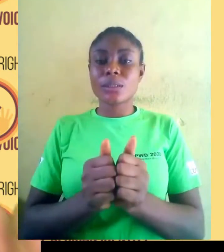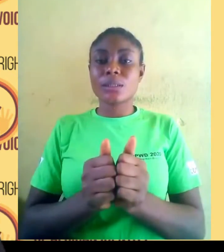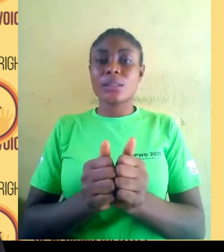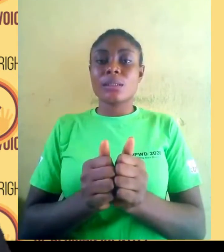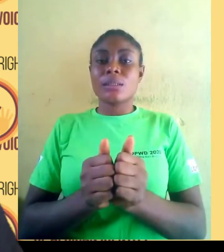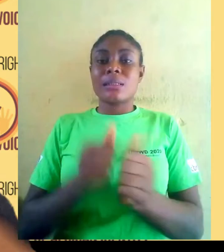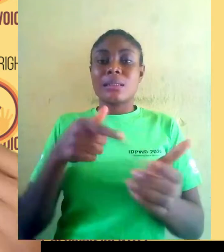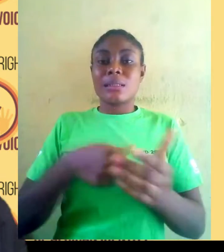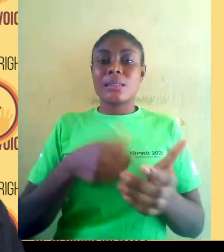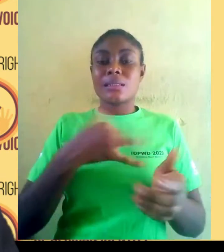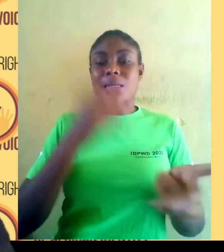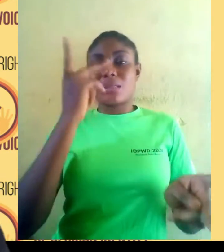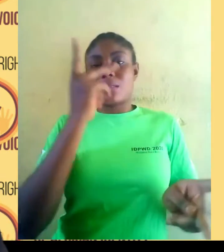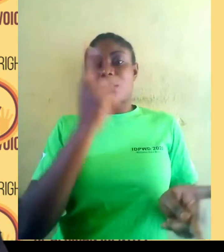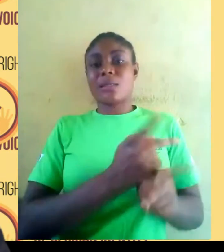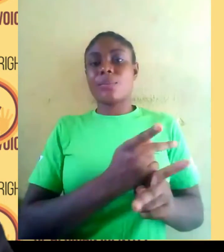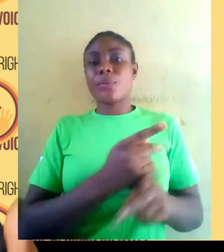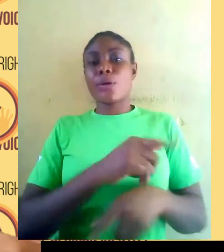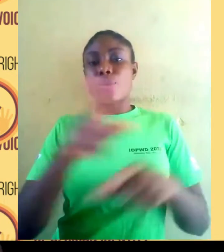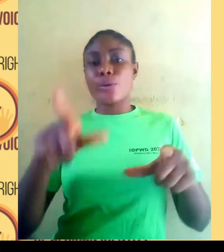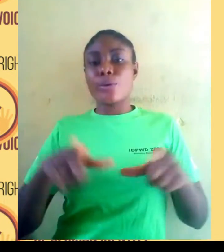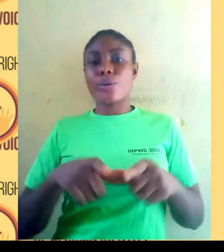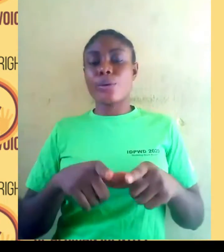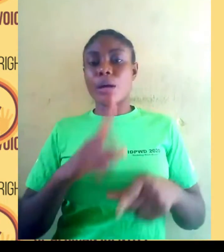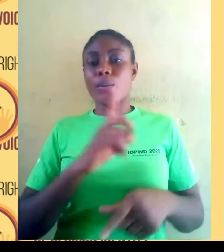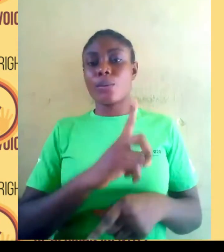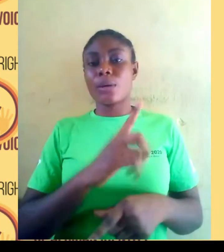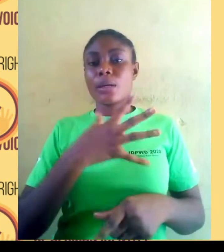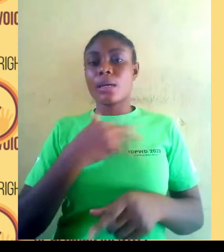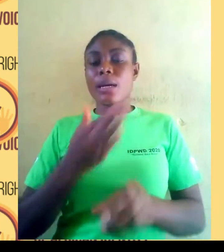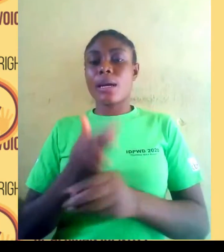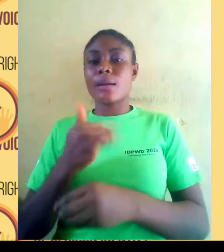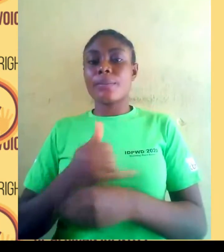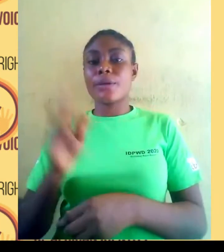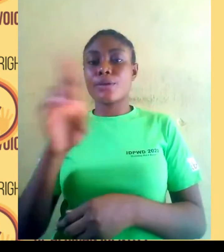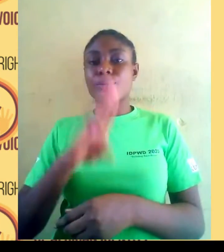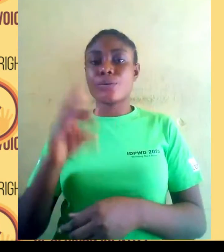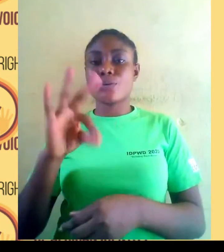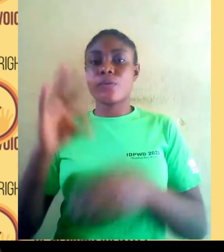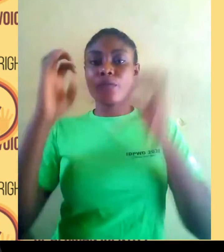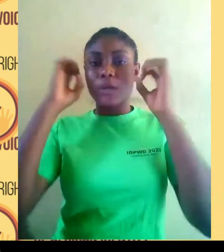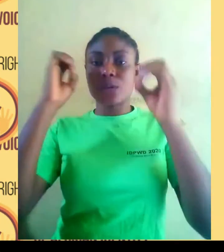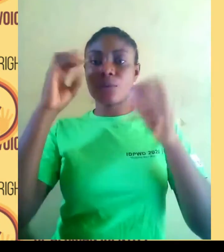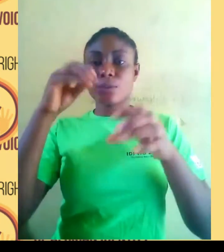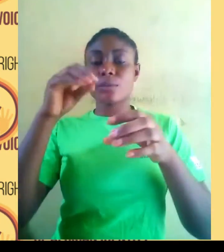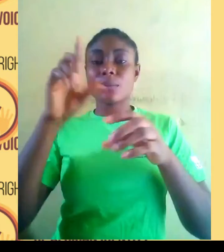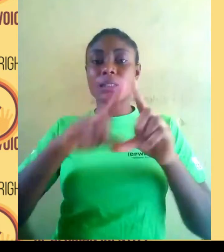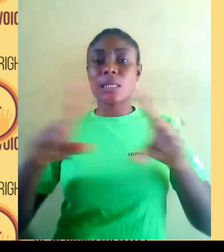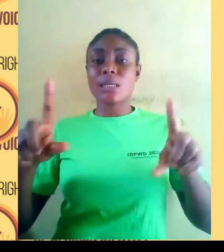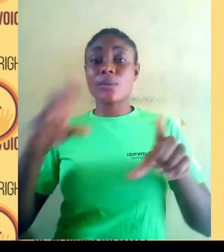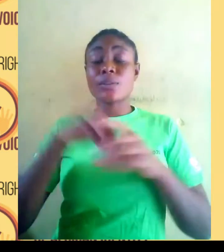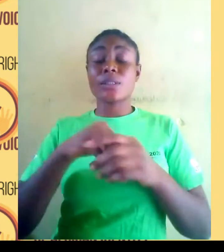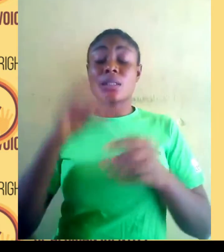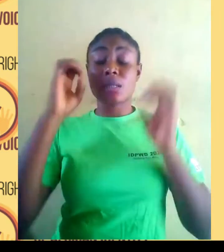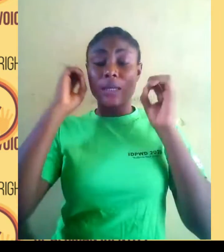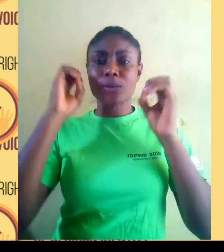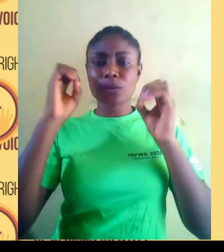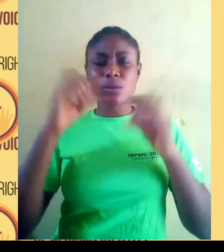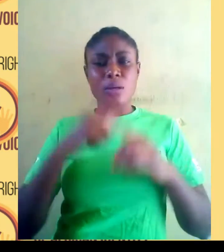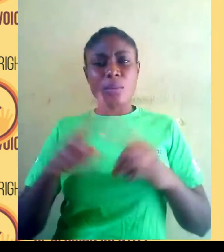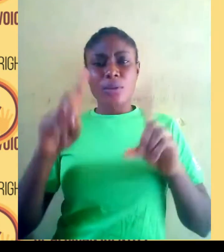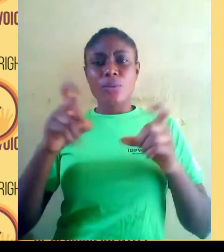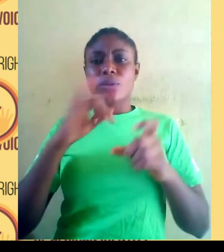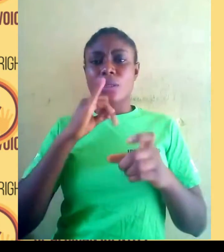and make do with the sign language in education. And the question is, the deaf education that